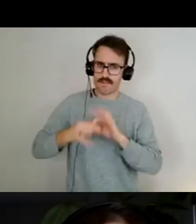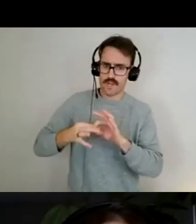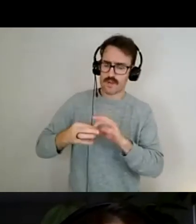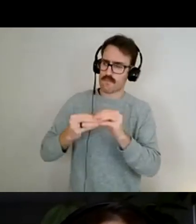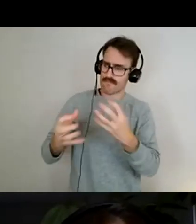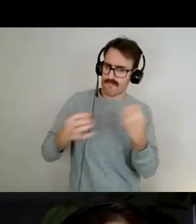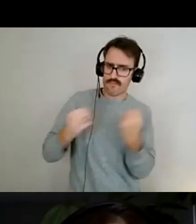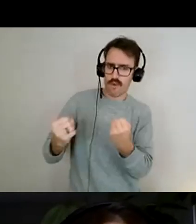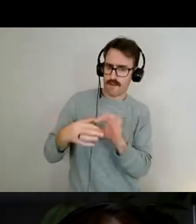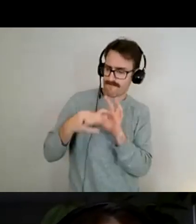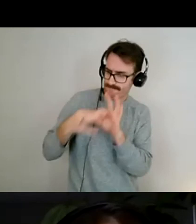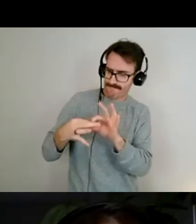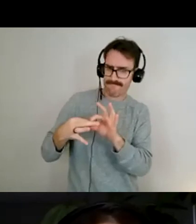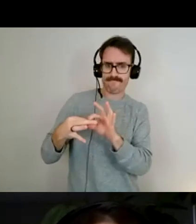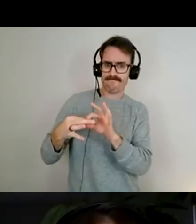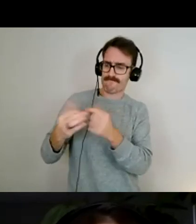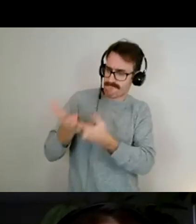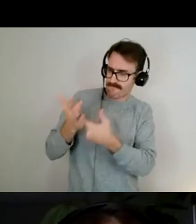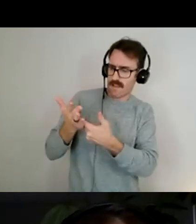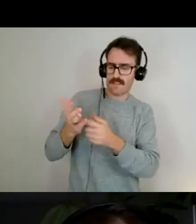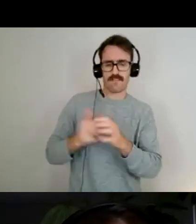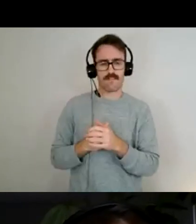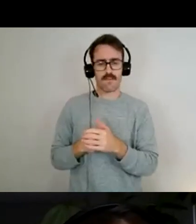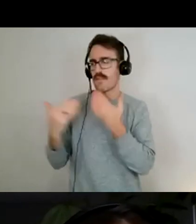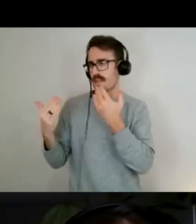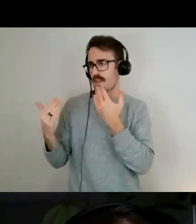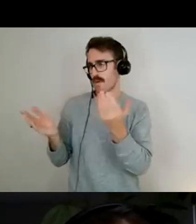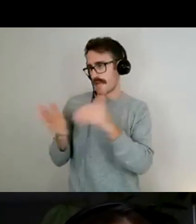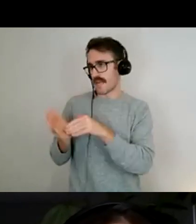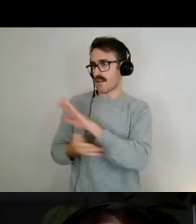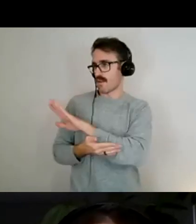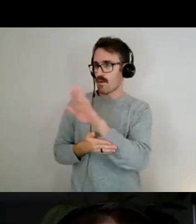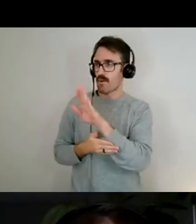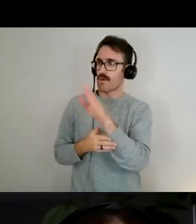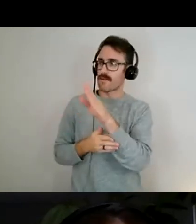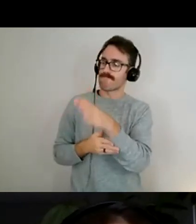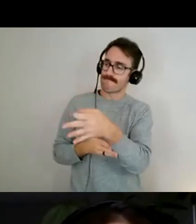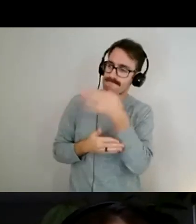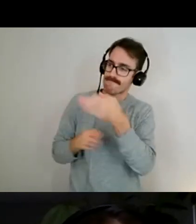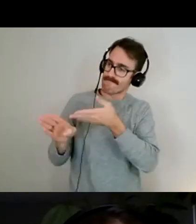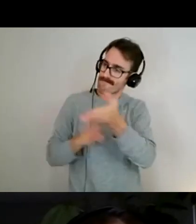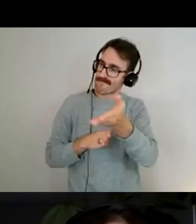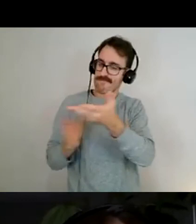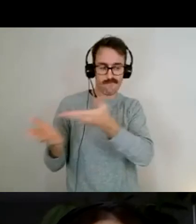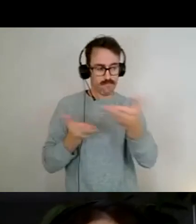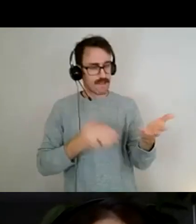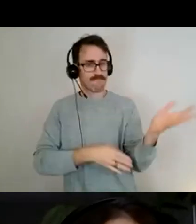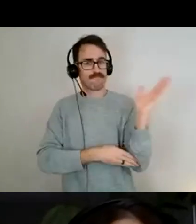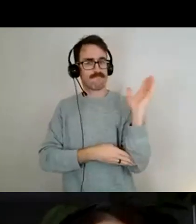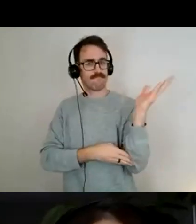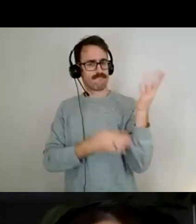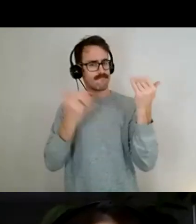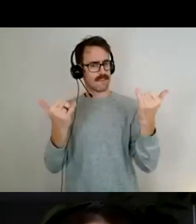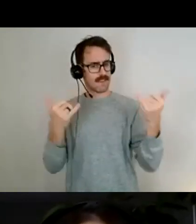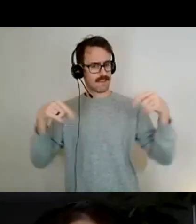those conversations with them. So thank you again for bringing these important discussions to